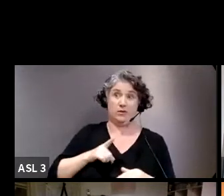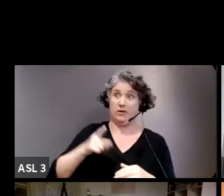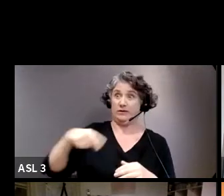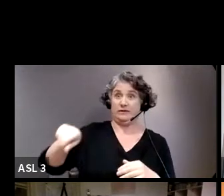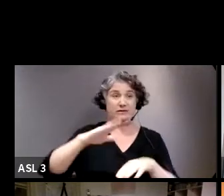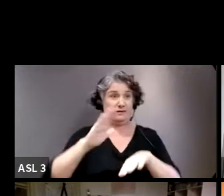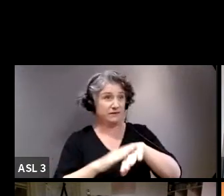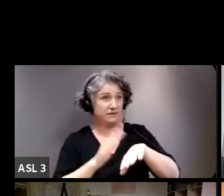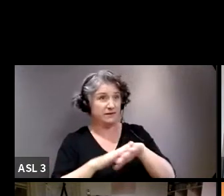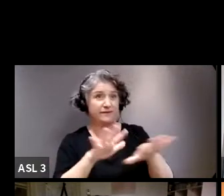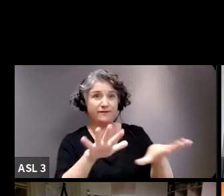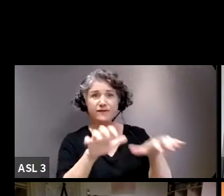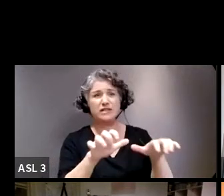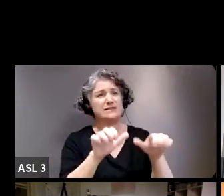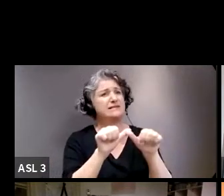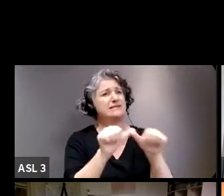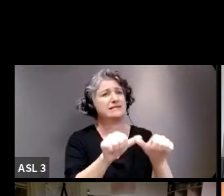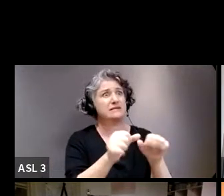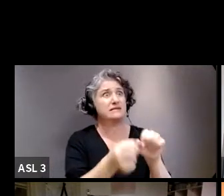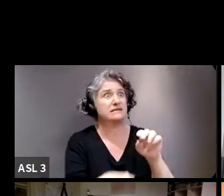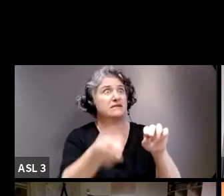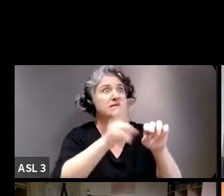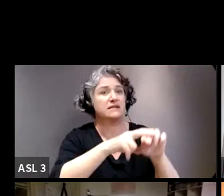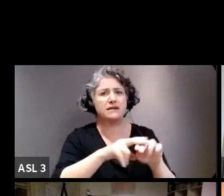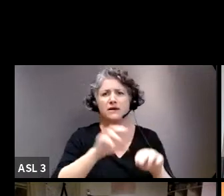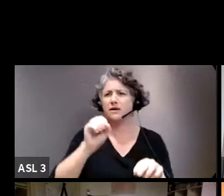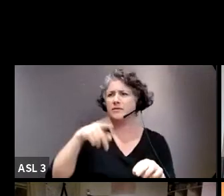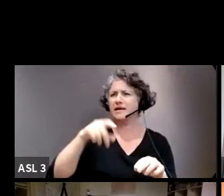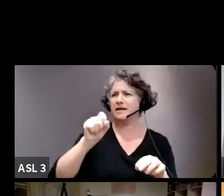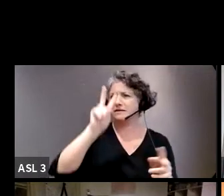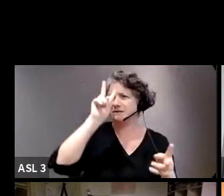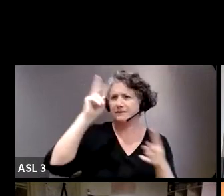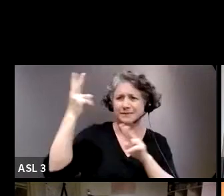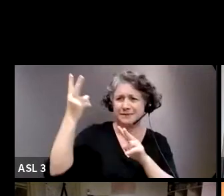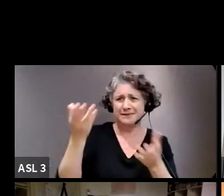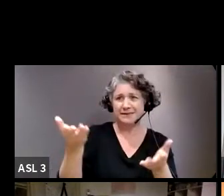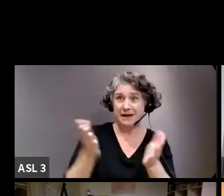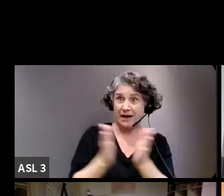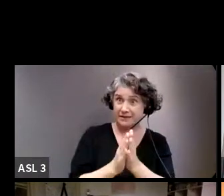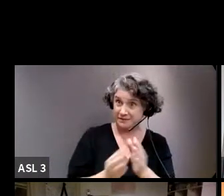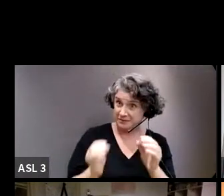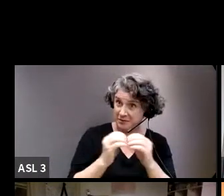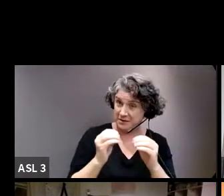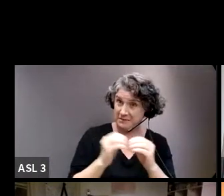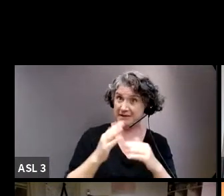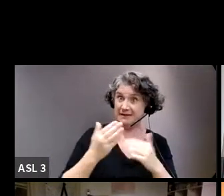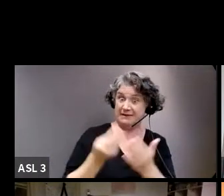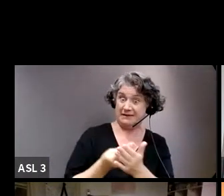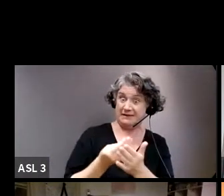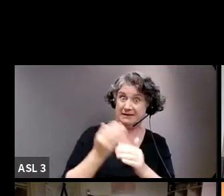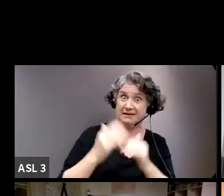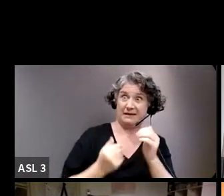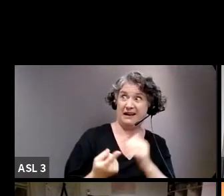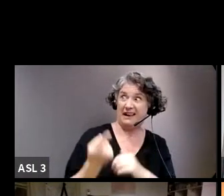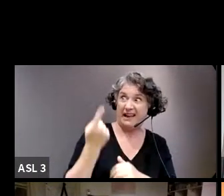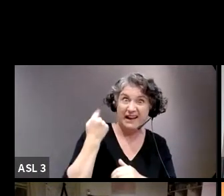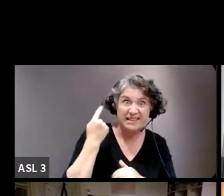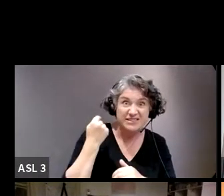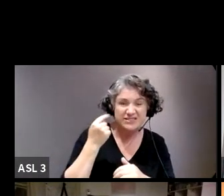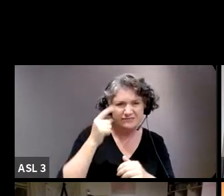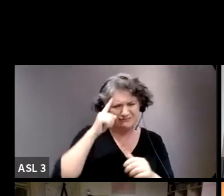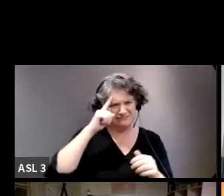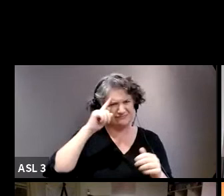ops have clearly misunderstood their assignment and are asking for even more money than last year most of which only goes to